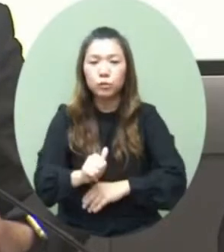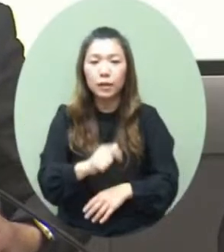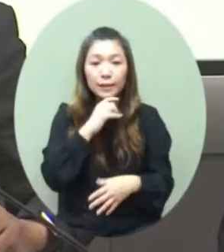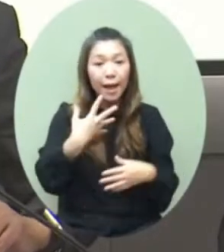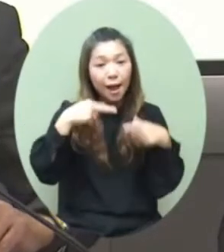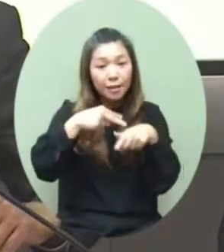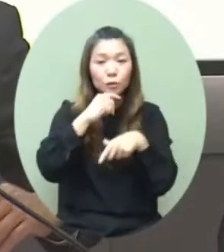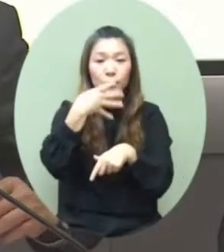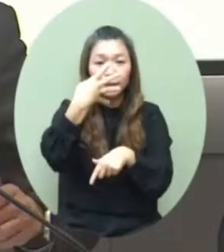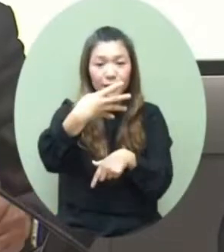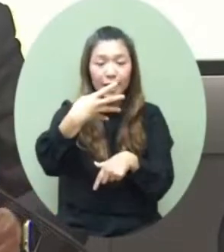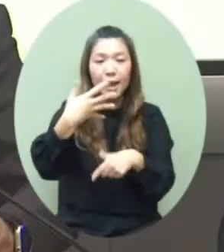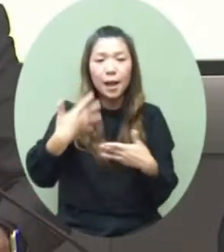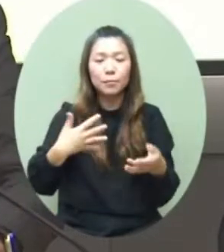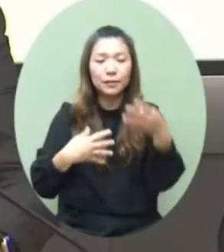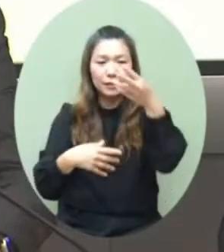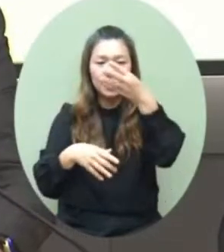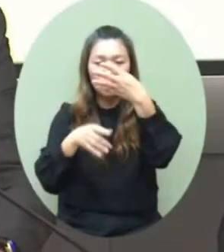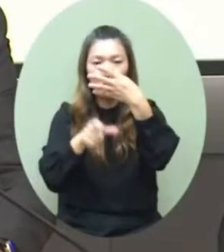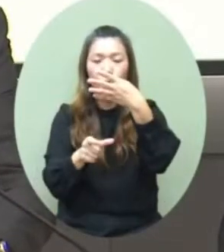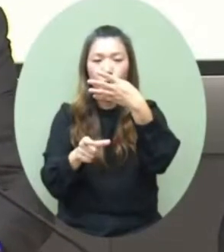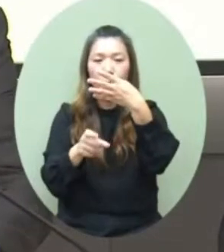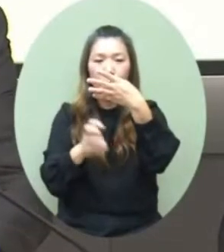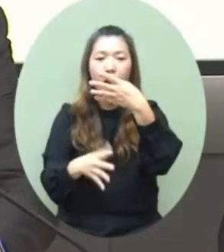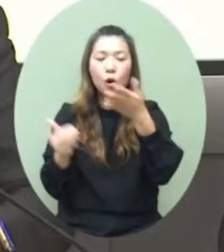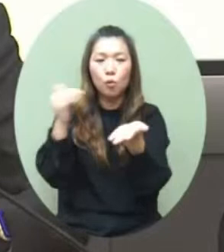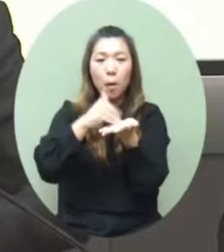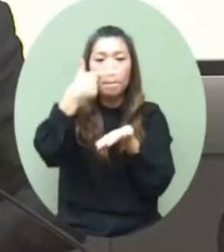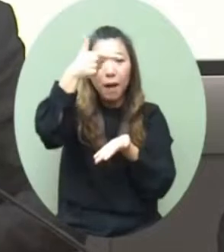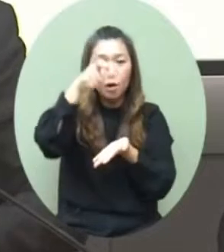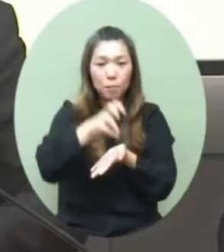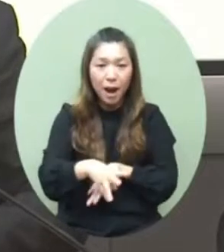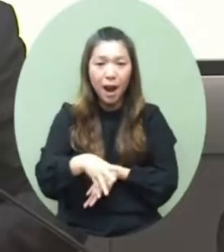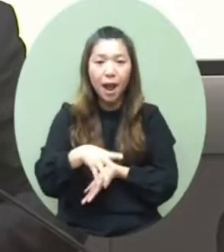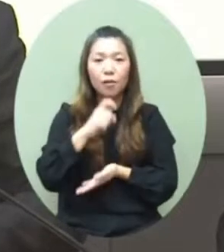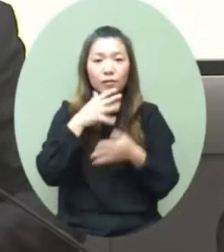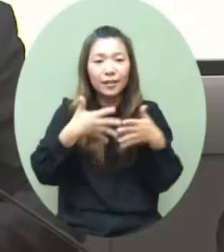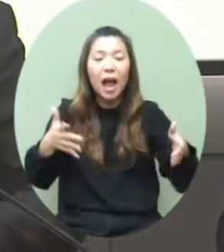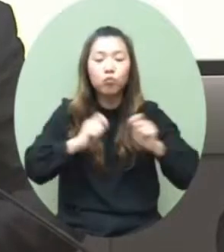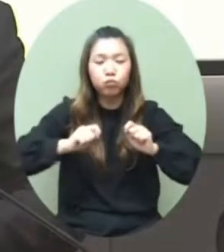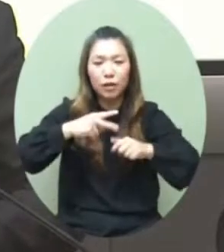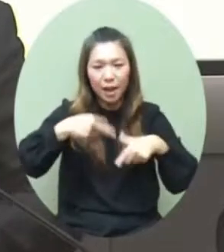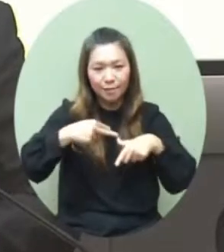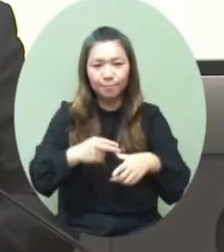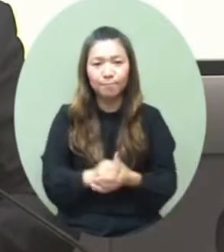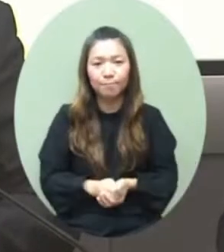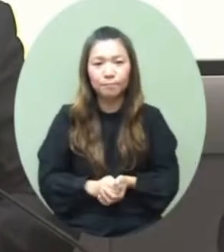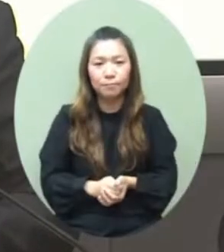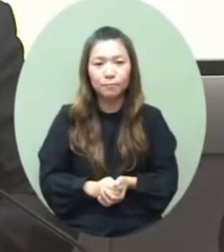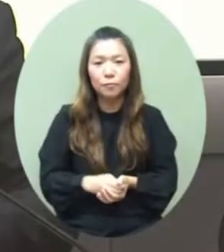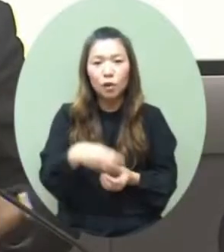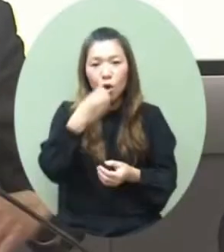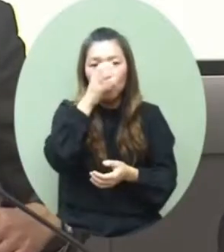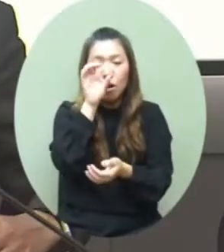these events. I will walk you through four events from late April to August.